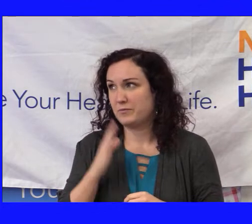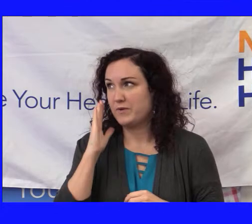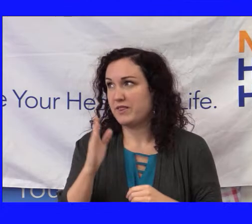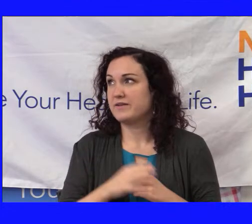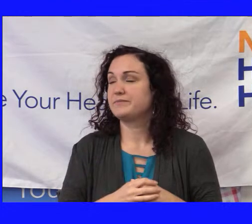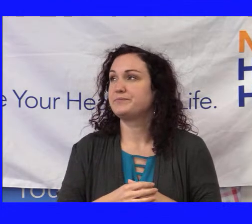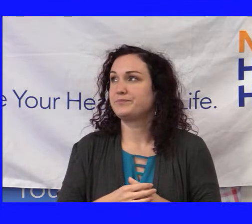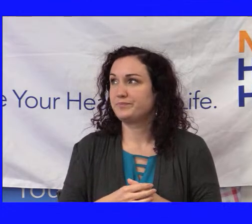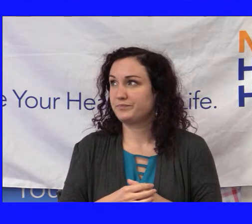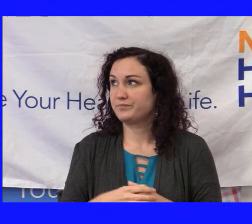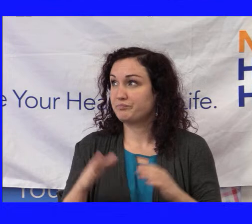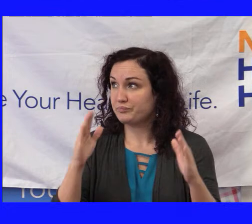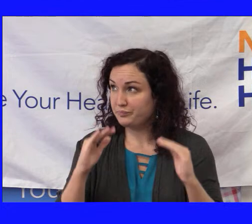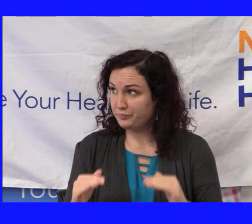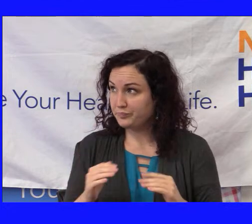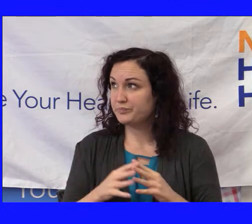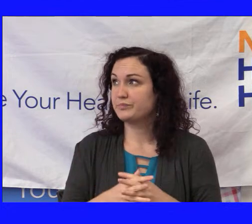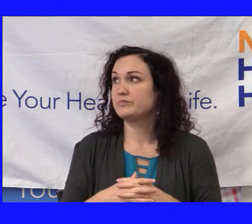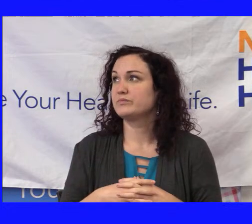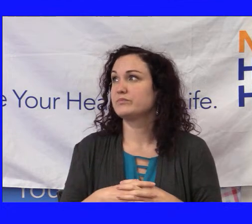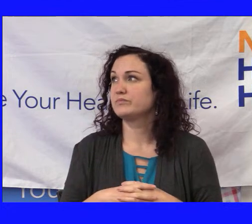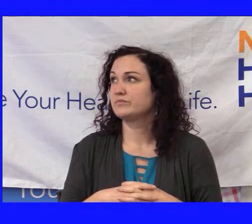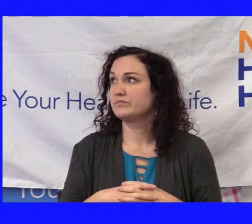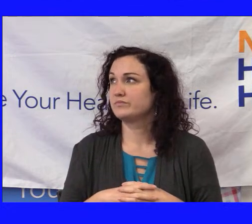the board. Next slide, please.